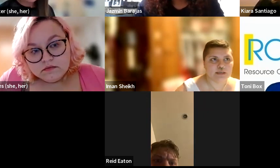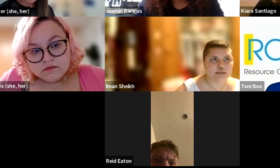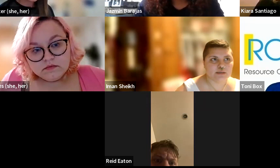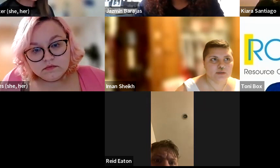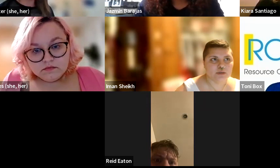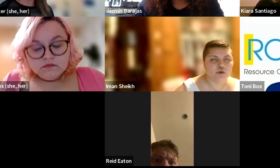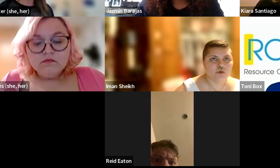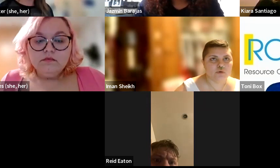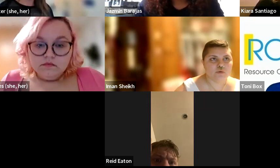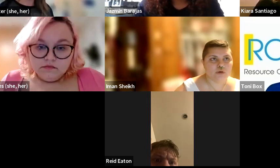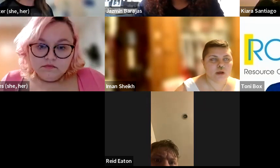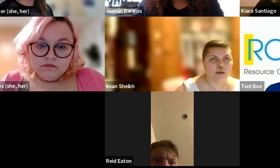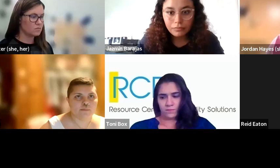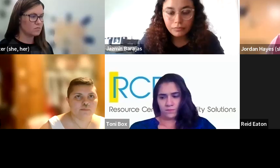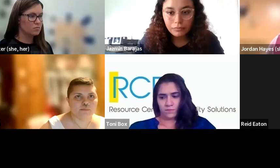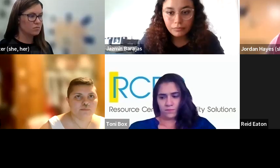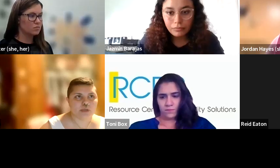realistic